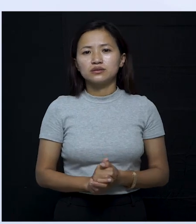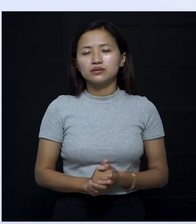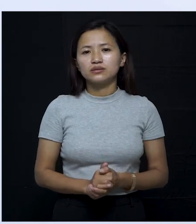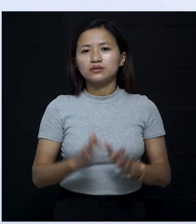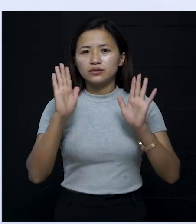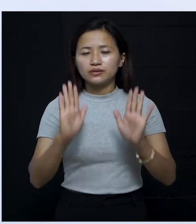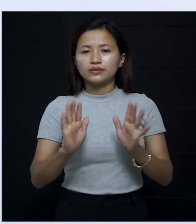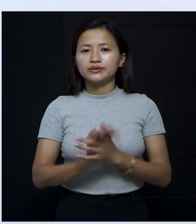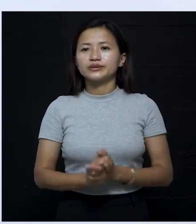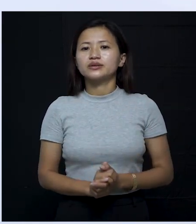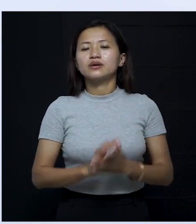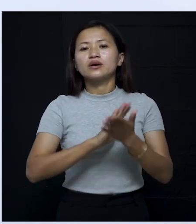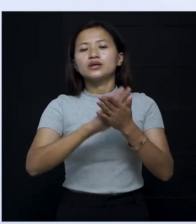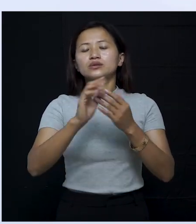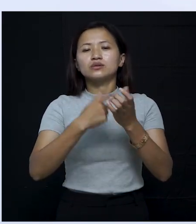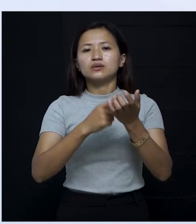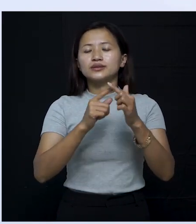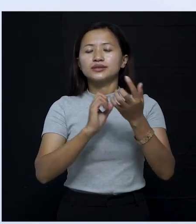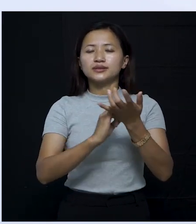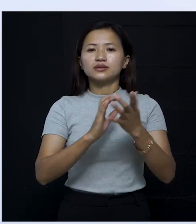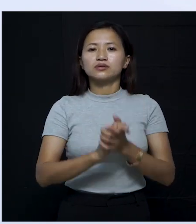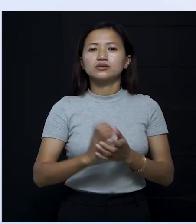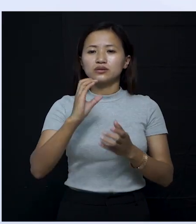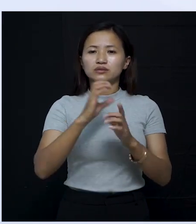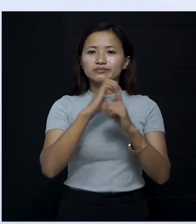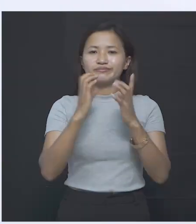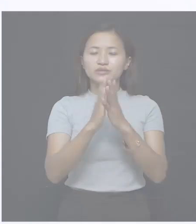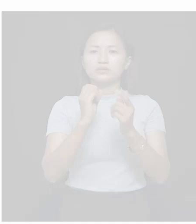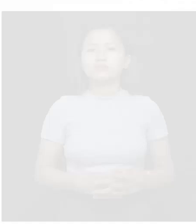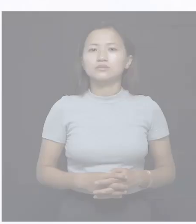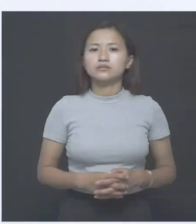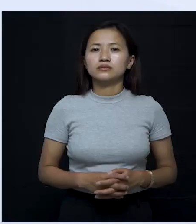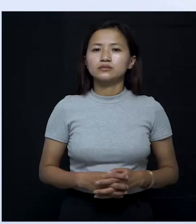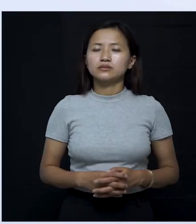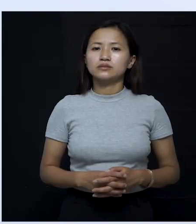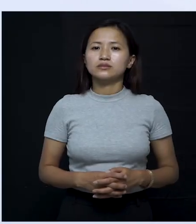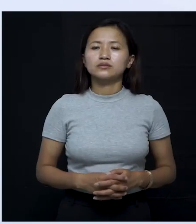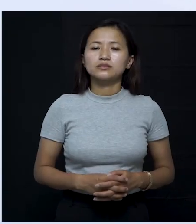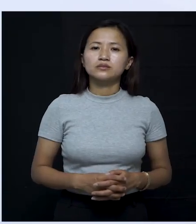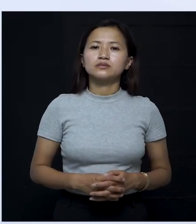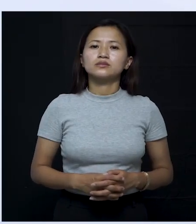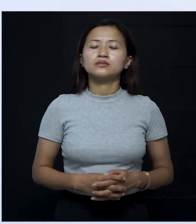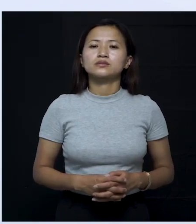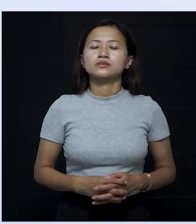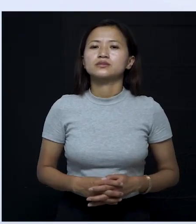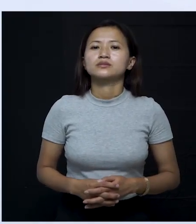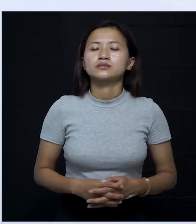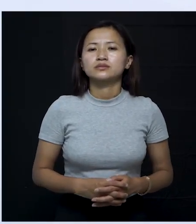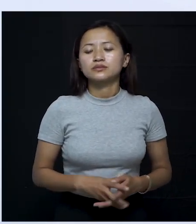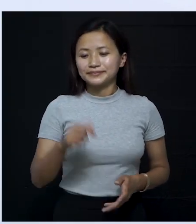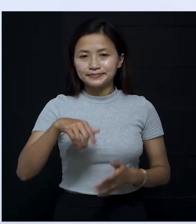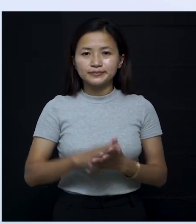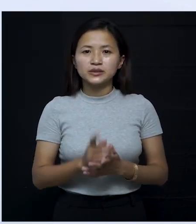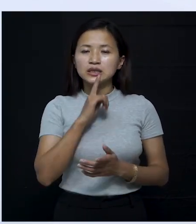we have this horticulture, okay? This is also there in your question bank, okay? Horticulture.